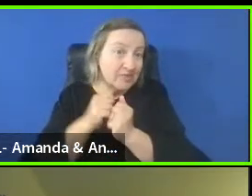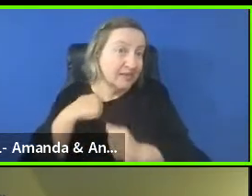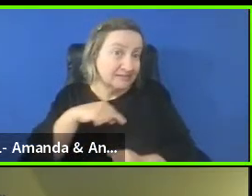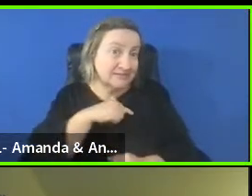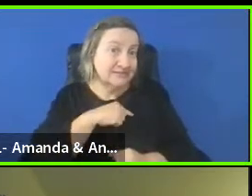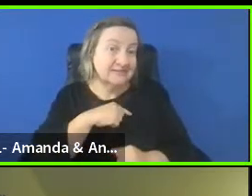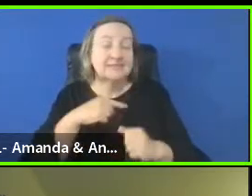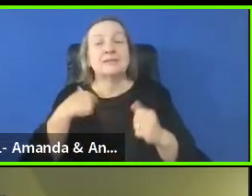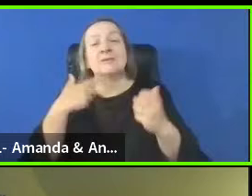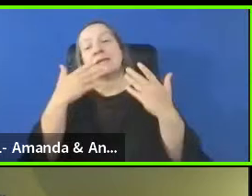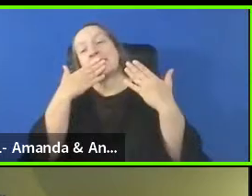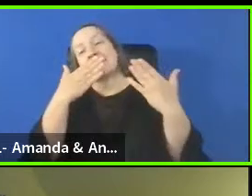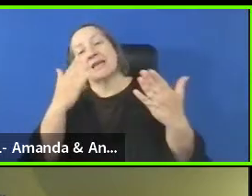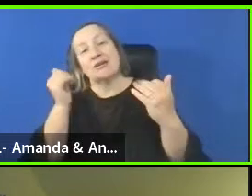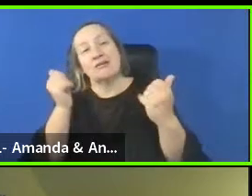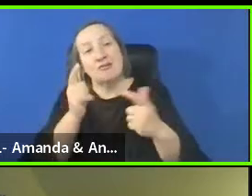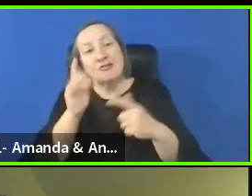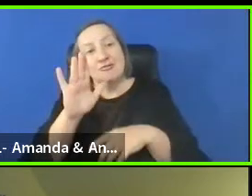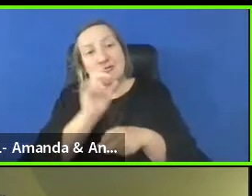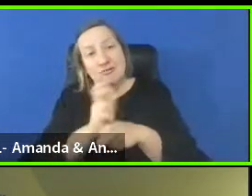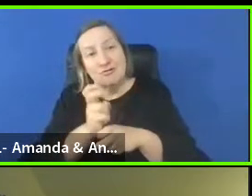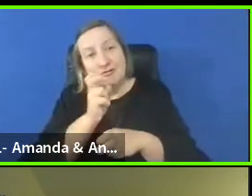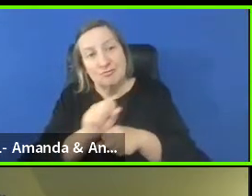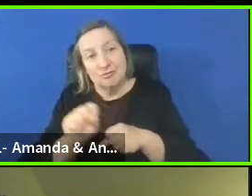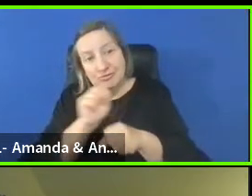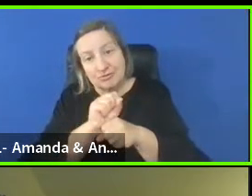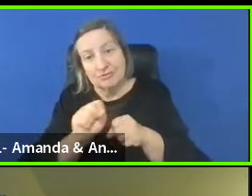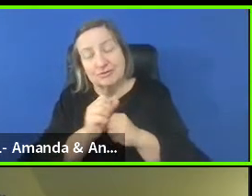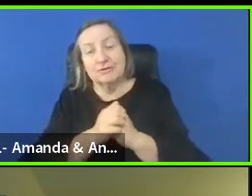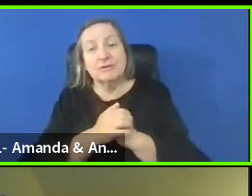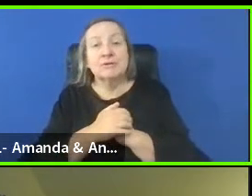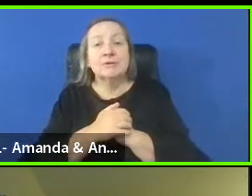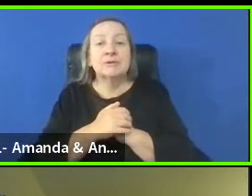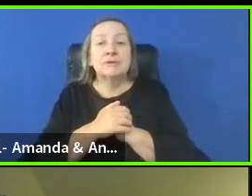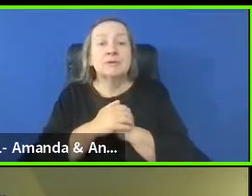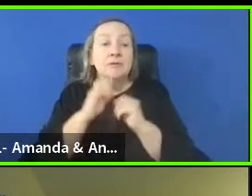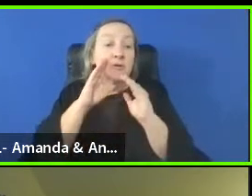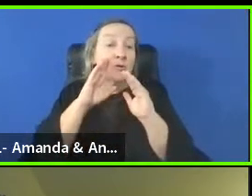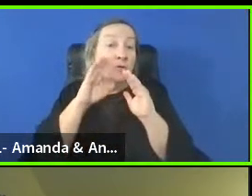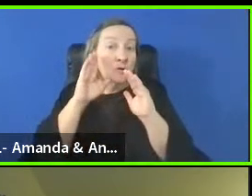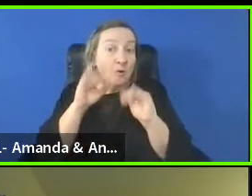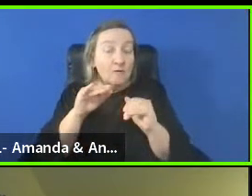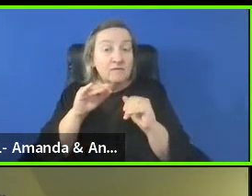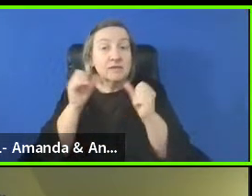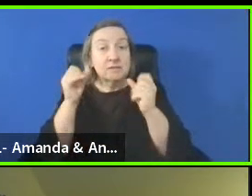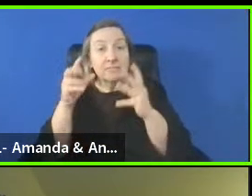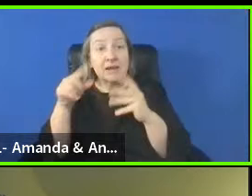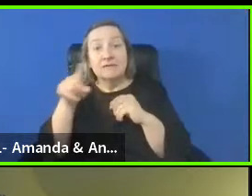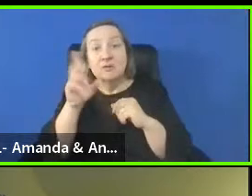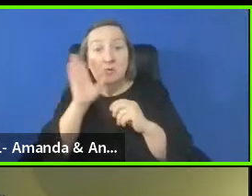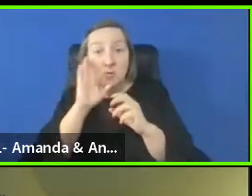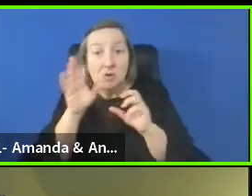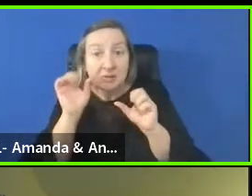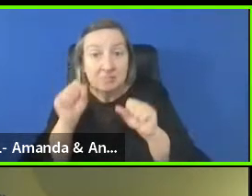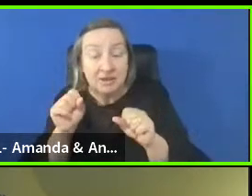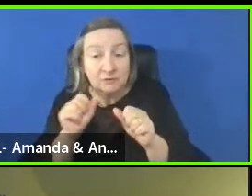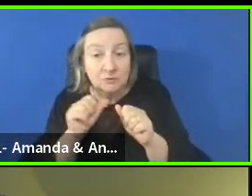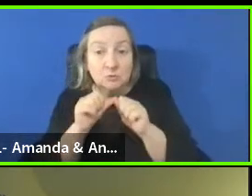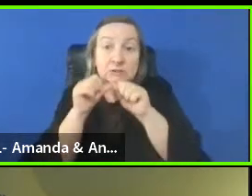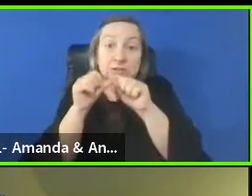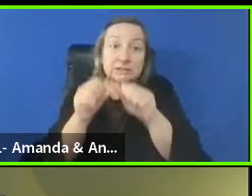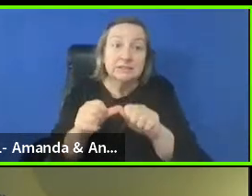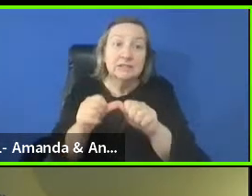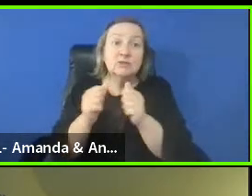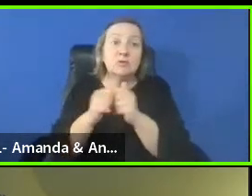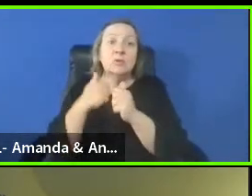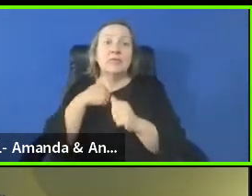want to thank you for all your hard work, and hopefully a number of you will be able to continue on with us